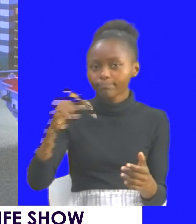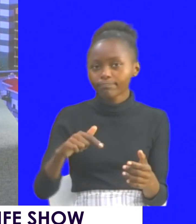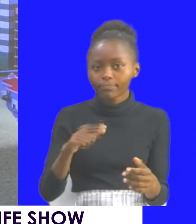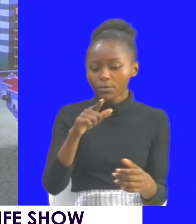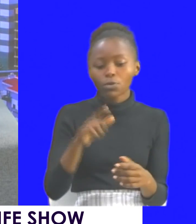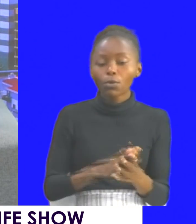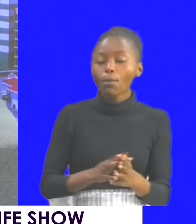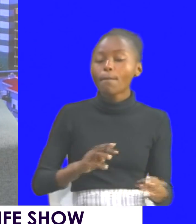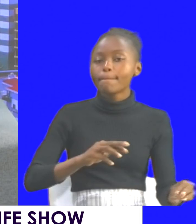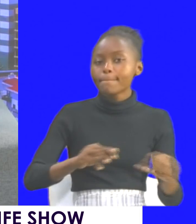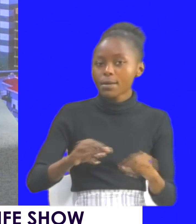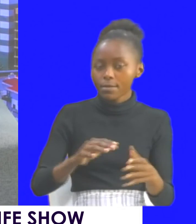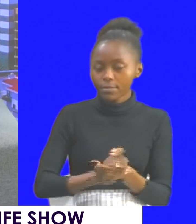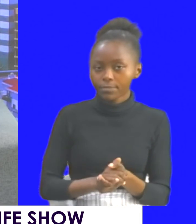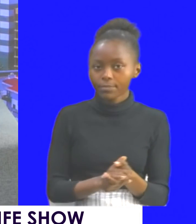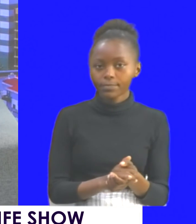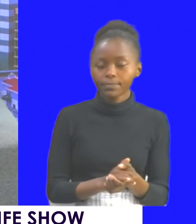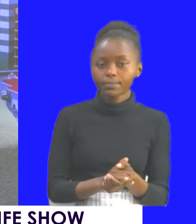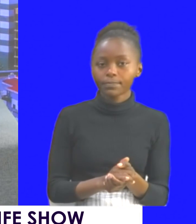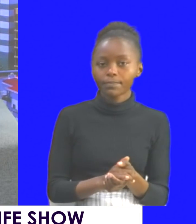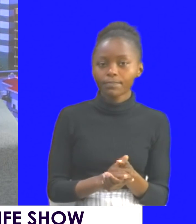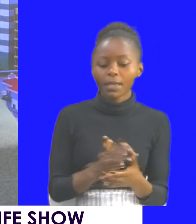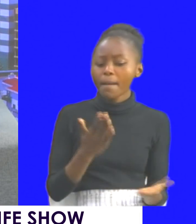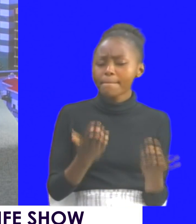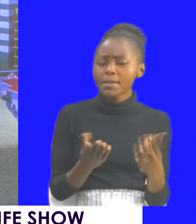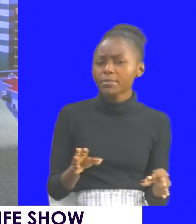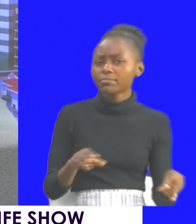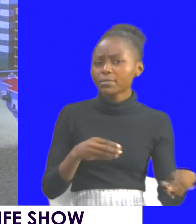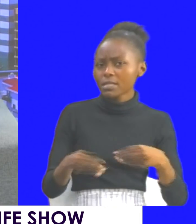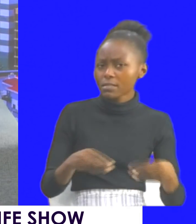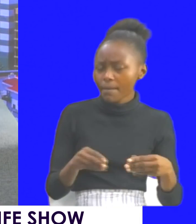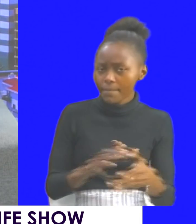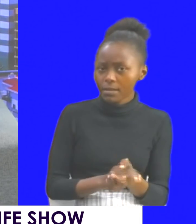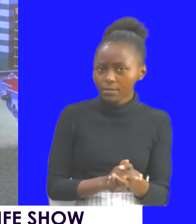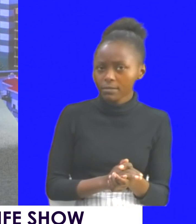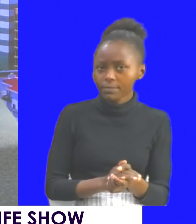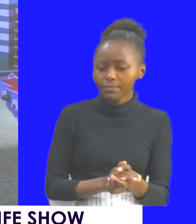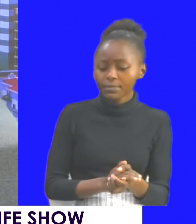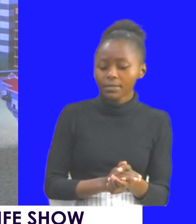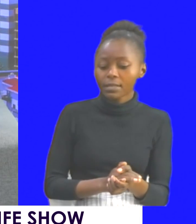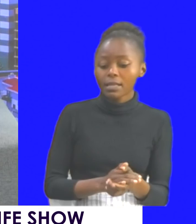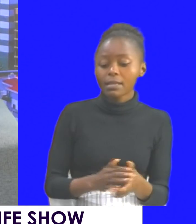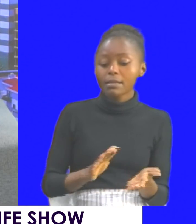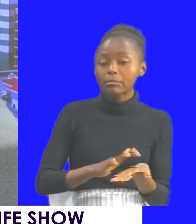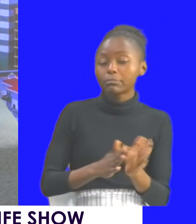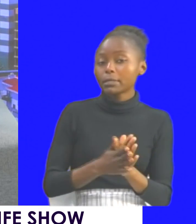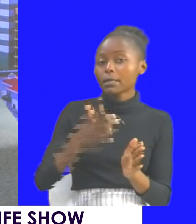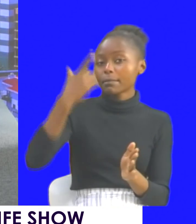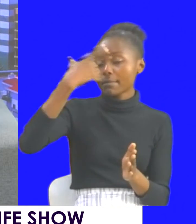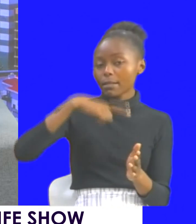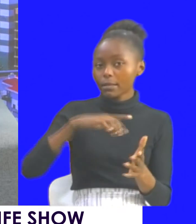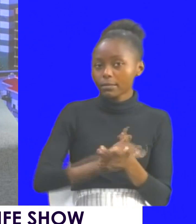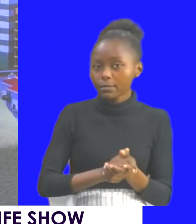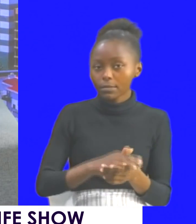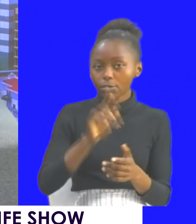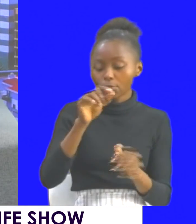it. Whether it is a disability, like lack of vision, manage it.